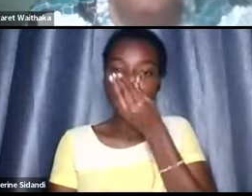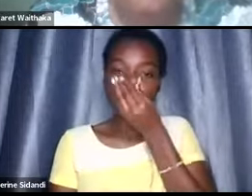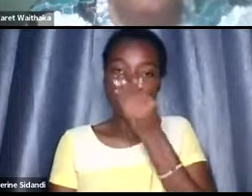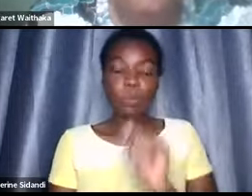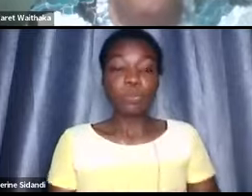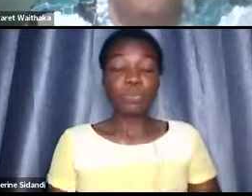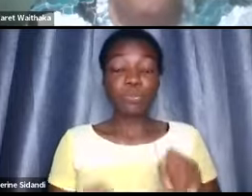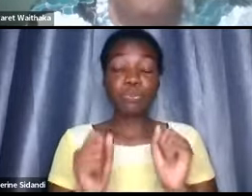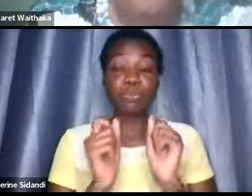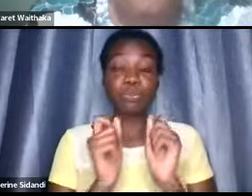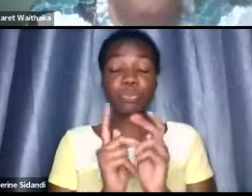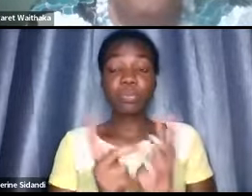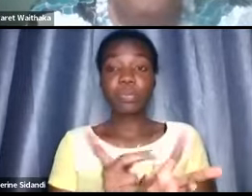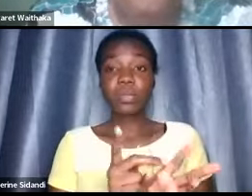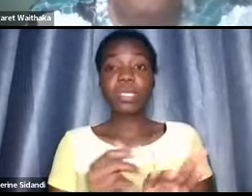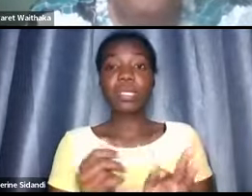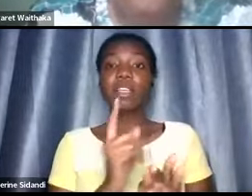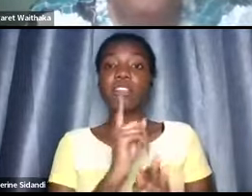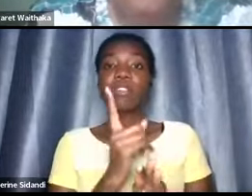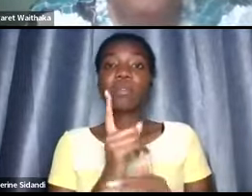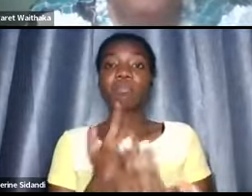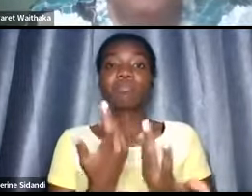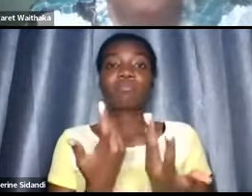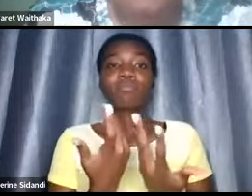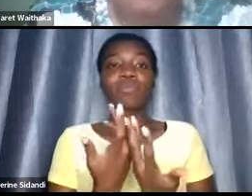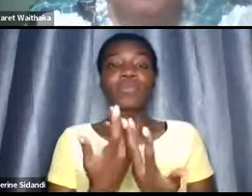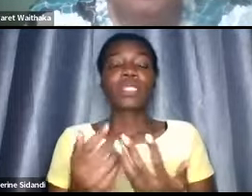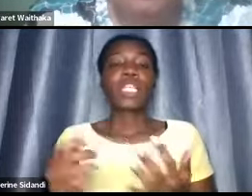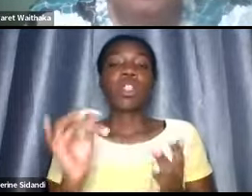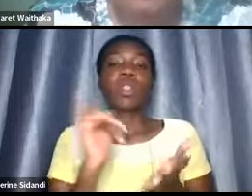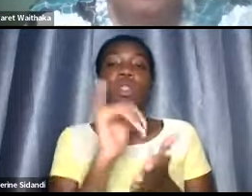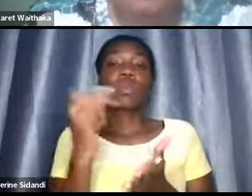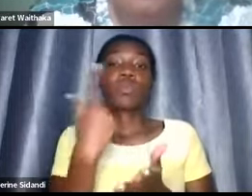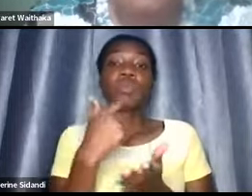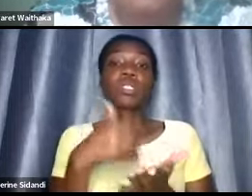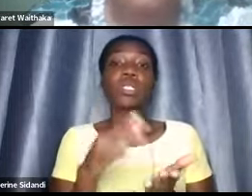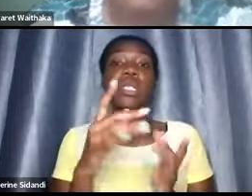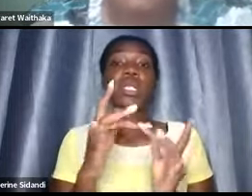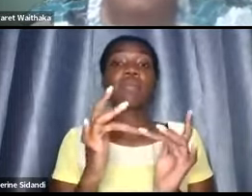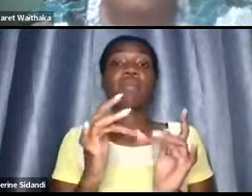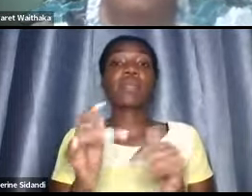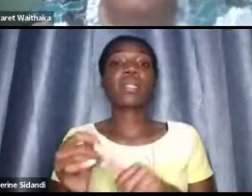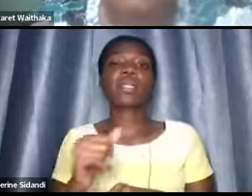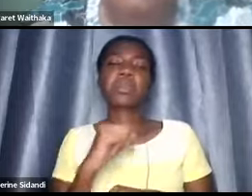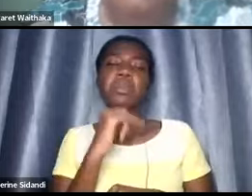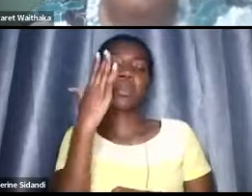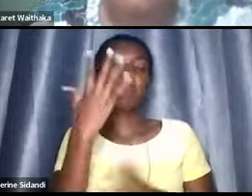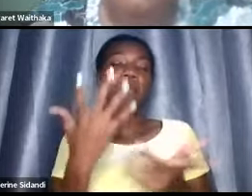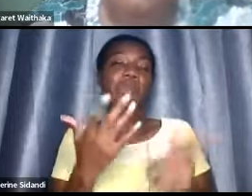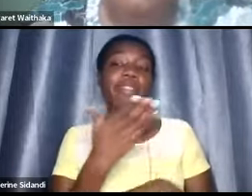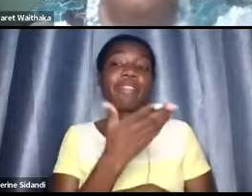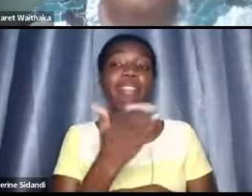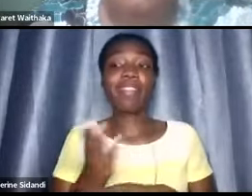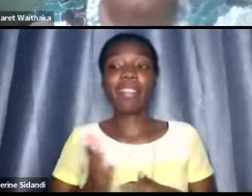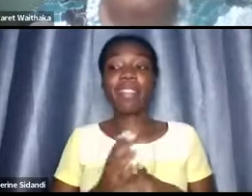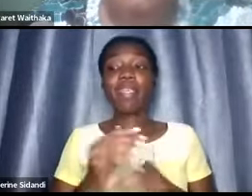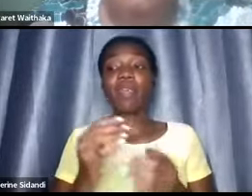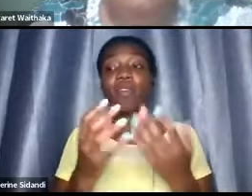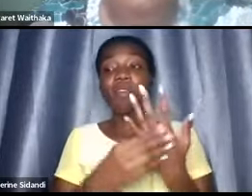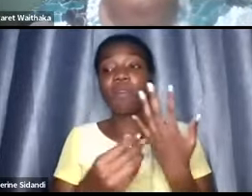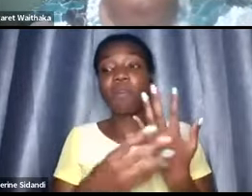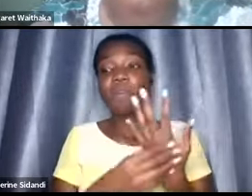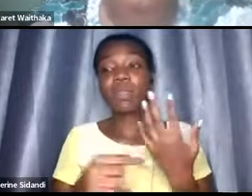Exactly. All right. So yeah, for those who are sending emails, I don't know whether they're still here. They should maybe copy us, myself or Frank, so